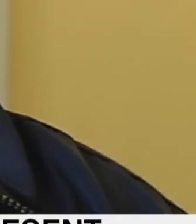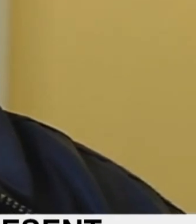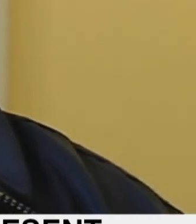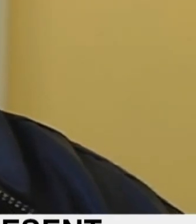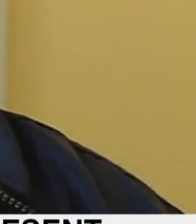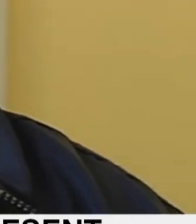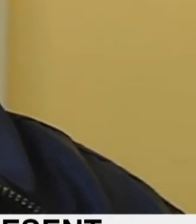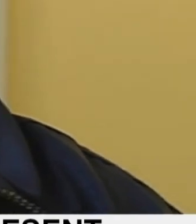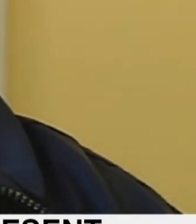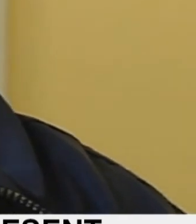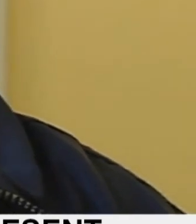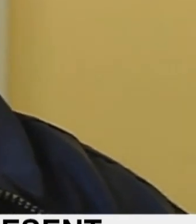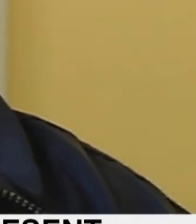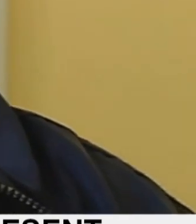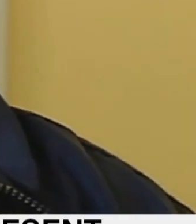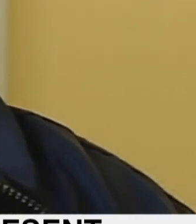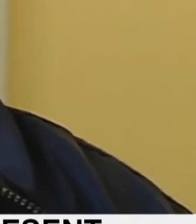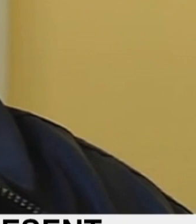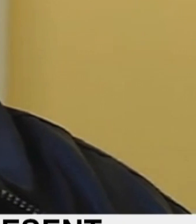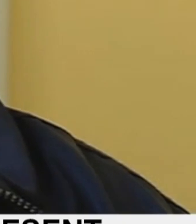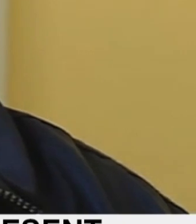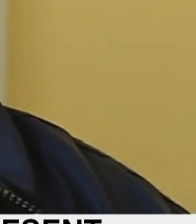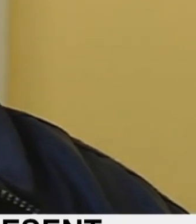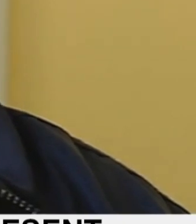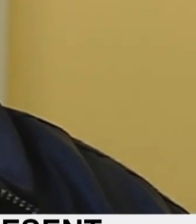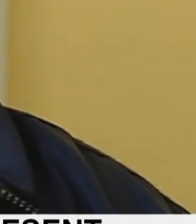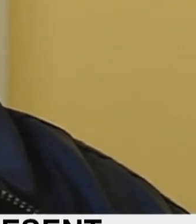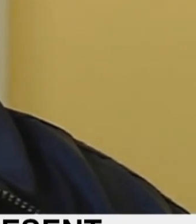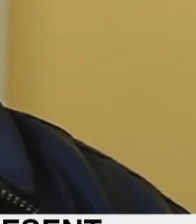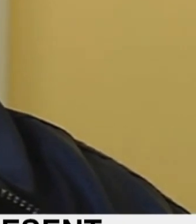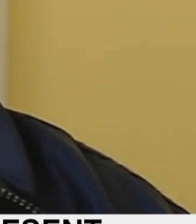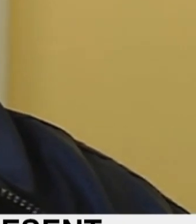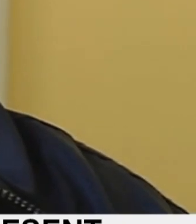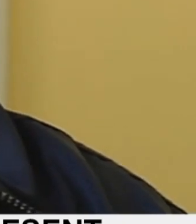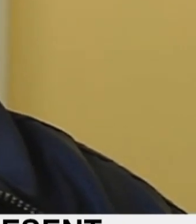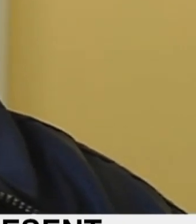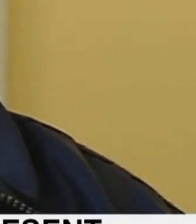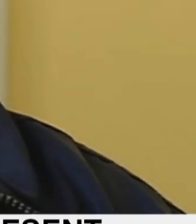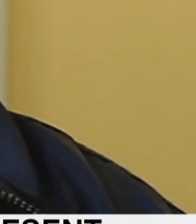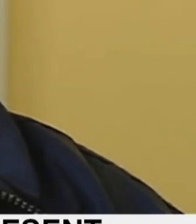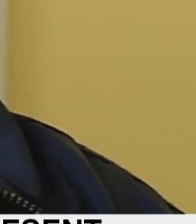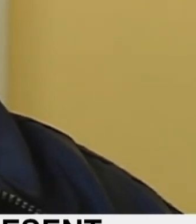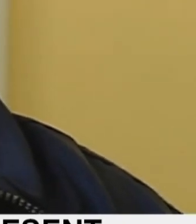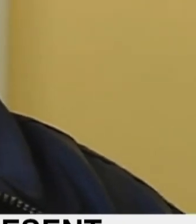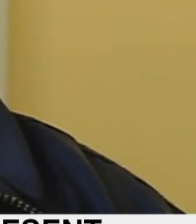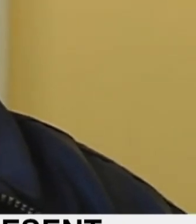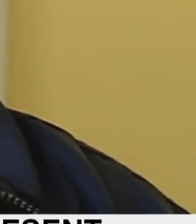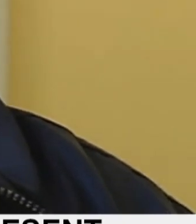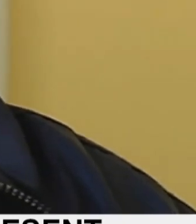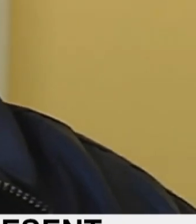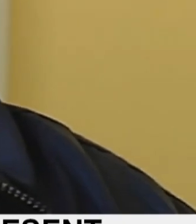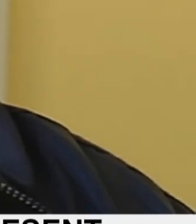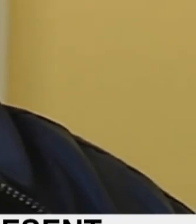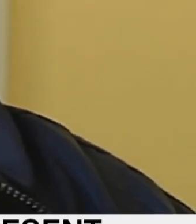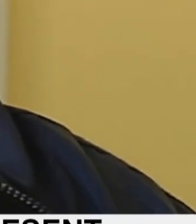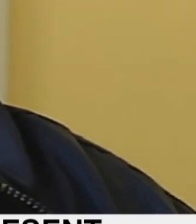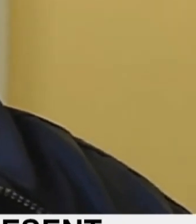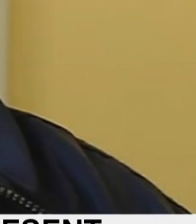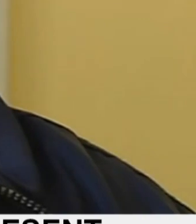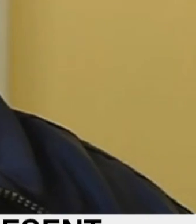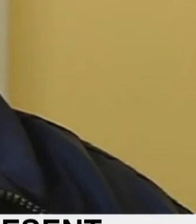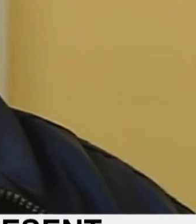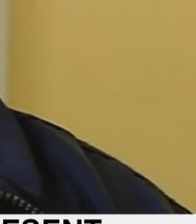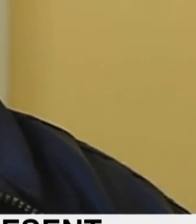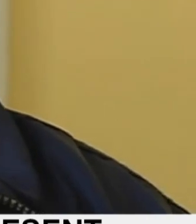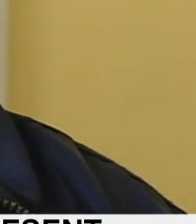boy that's very good with building. So he became part of the artisan program, and he is busy